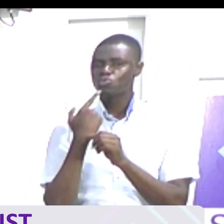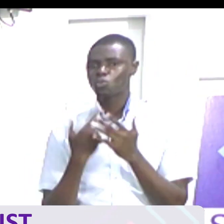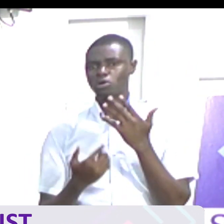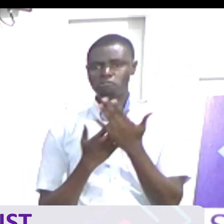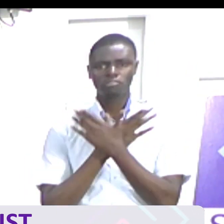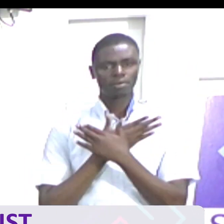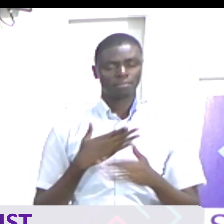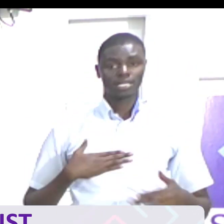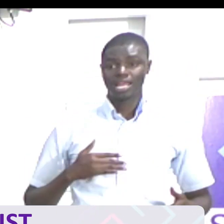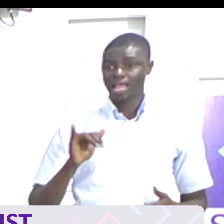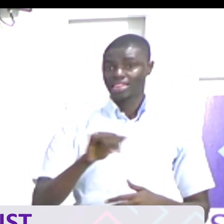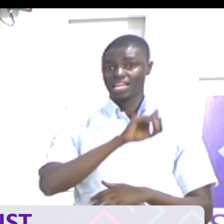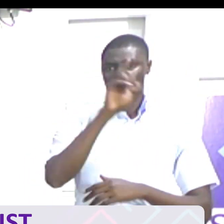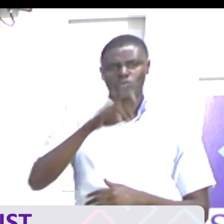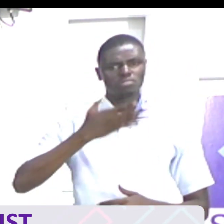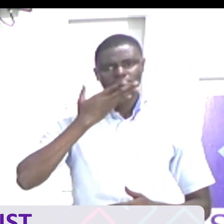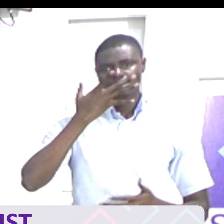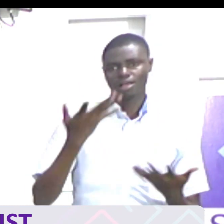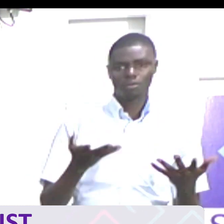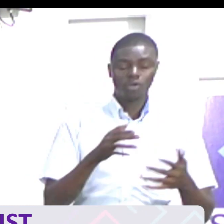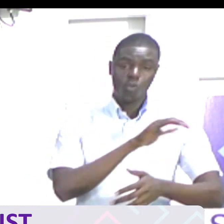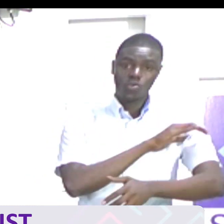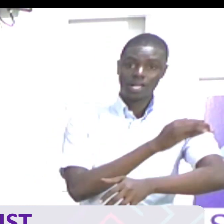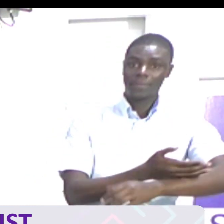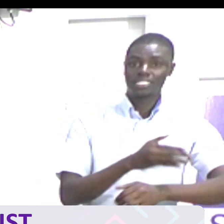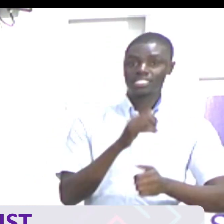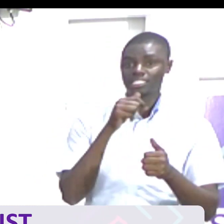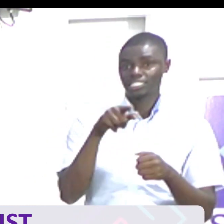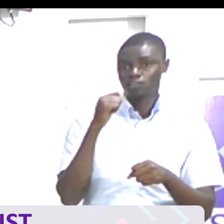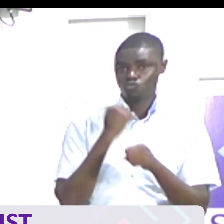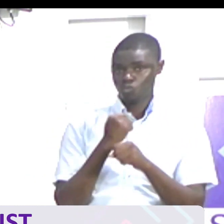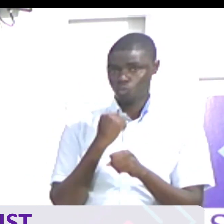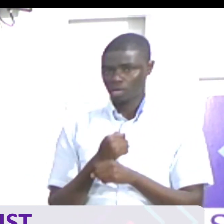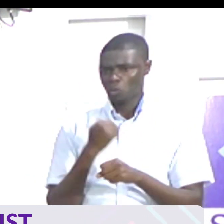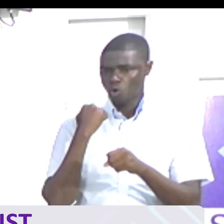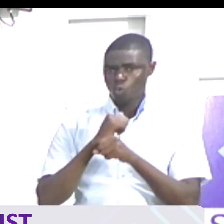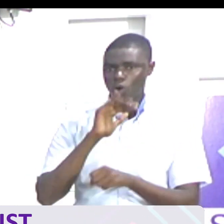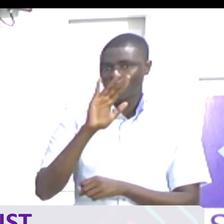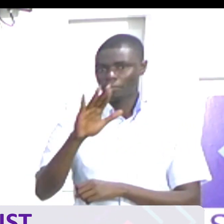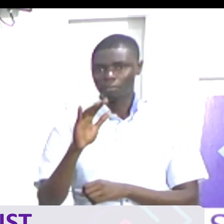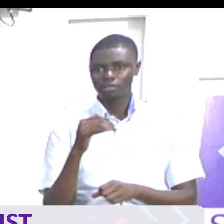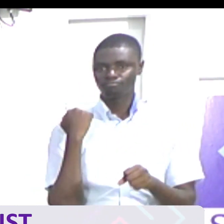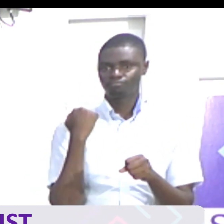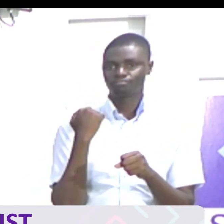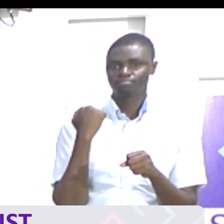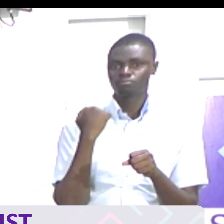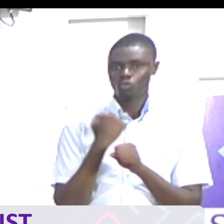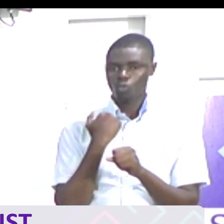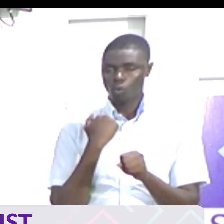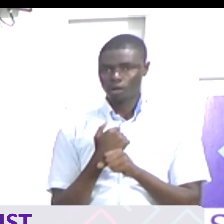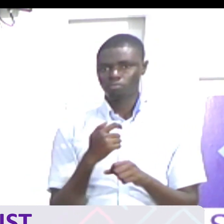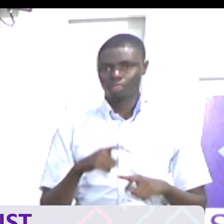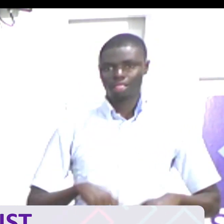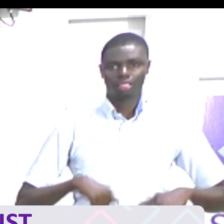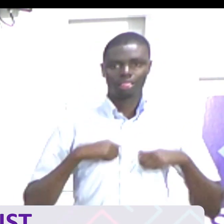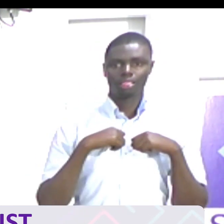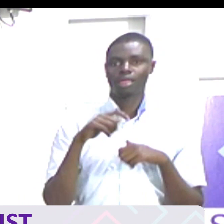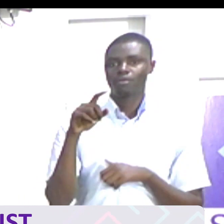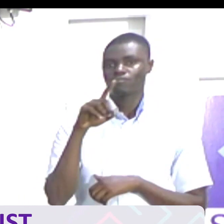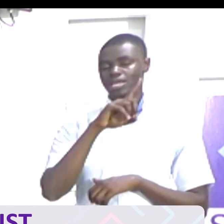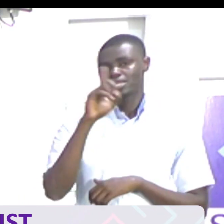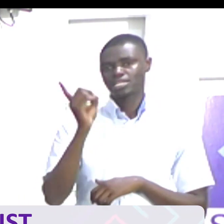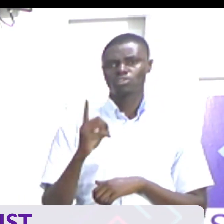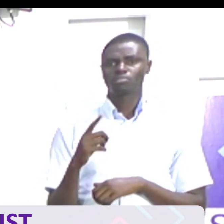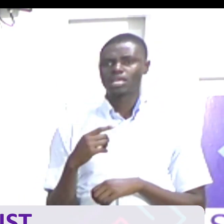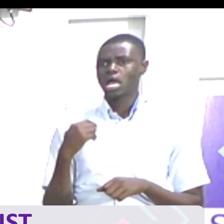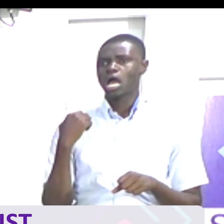Unajua hiyo swali of course utajibu ile capacity ya kinyo unafanya, ndio? Ile wewe unapiga maki tumekuleta hapo. Usianze kusema what